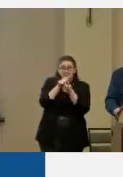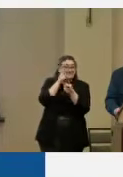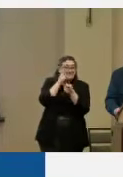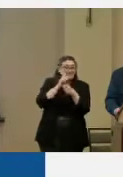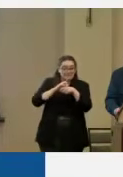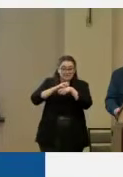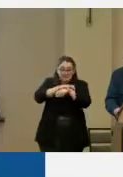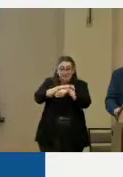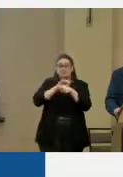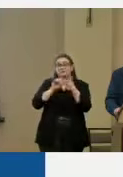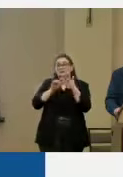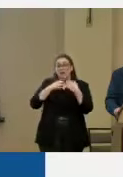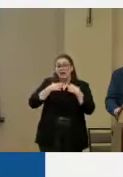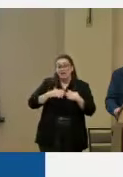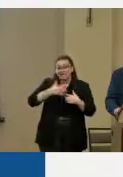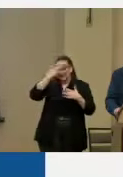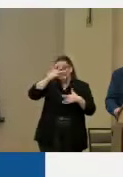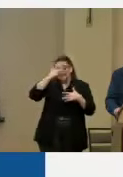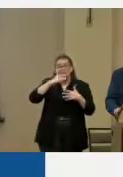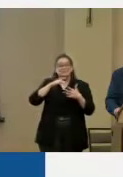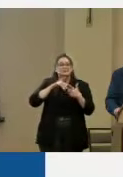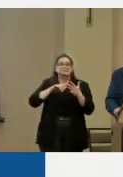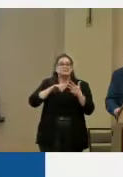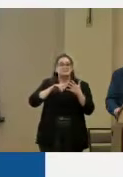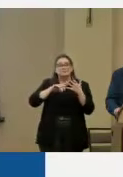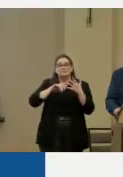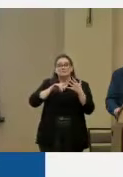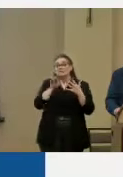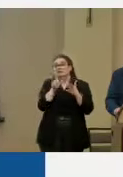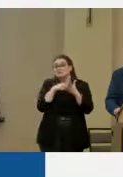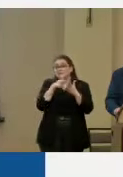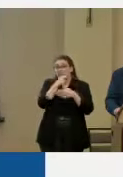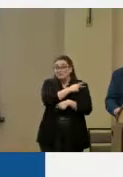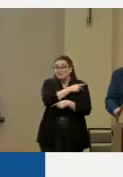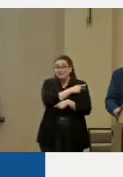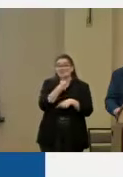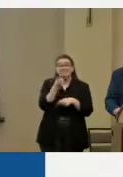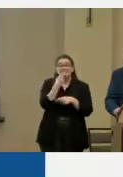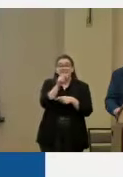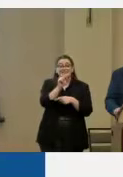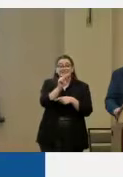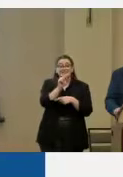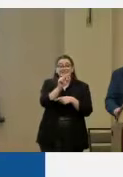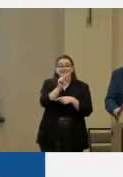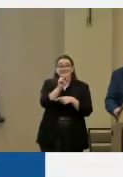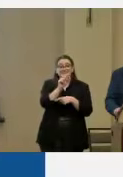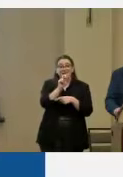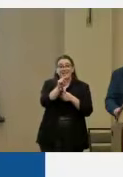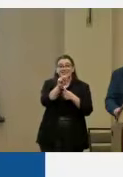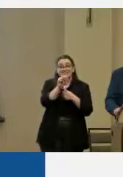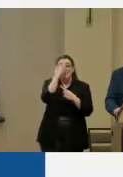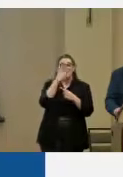have interstitial lung disease. Some of these patients are on statins for high